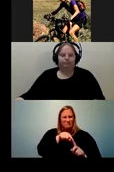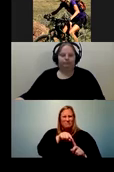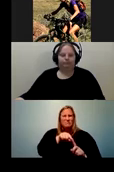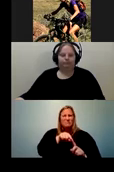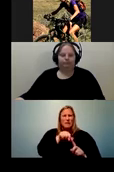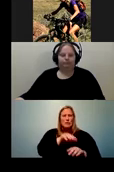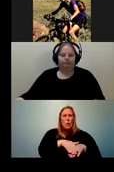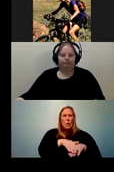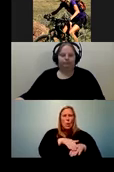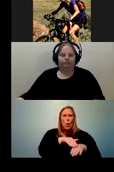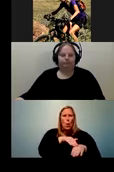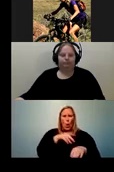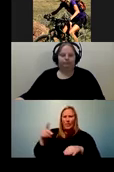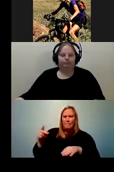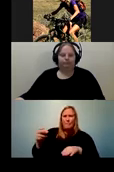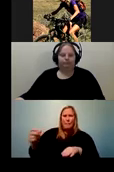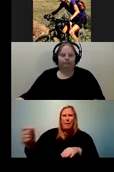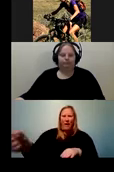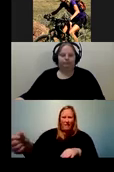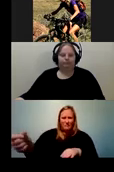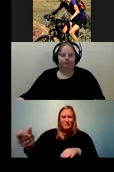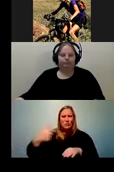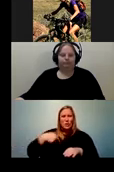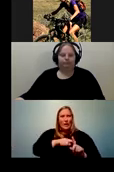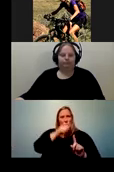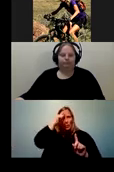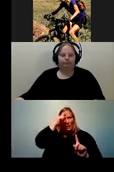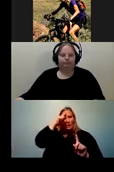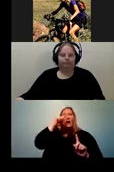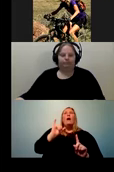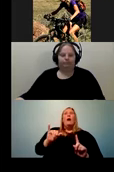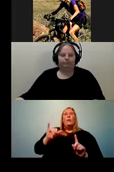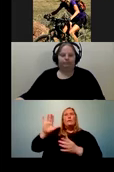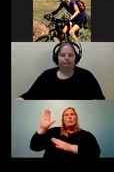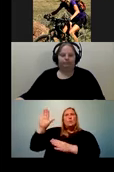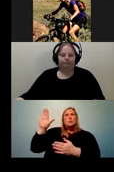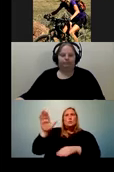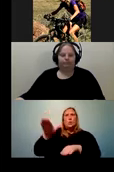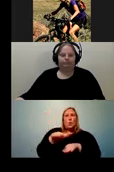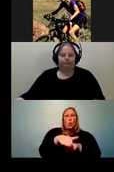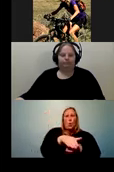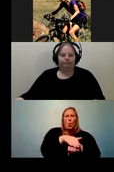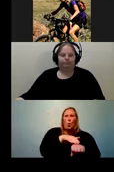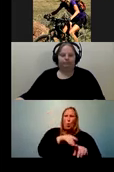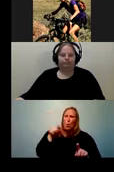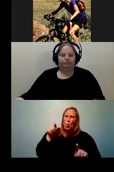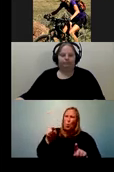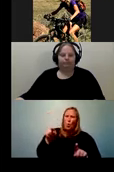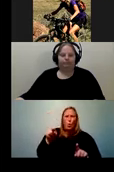brain. So we need to bring that into our consciousness now. 11 million bits. What do those 11 million bits